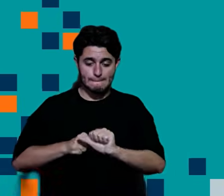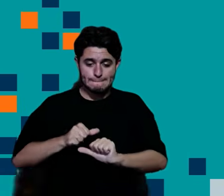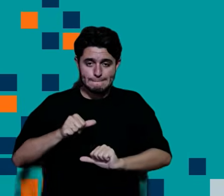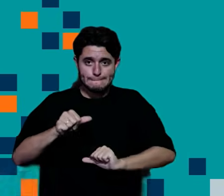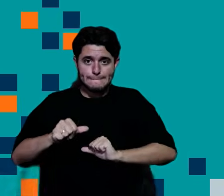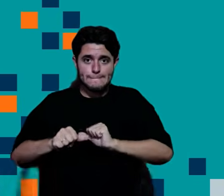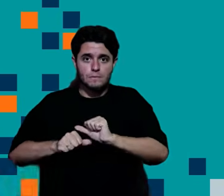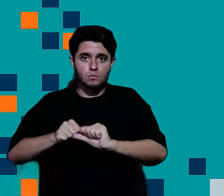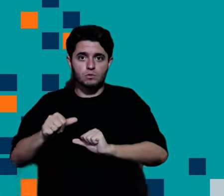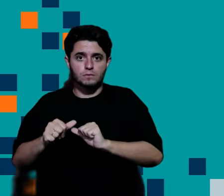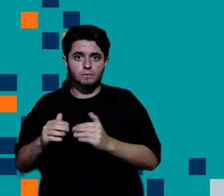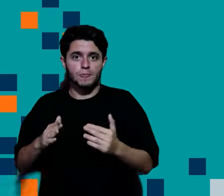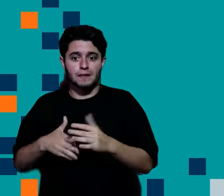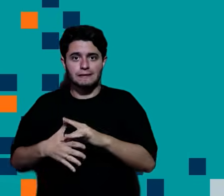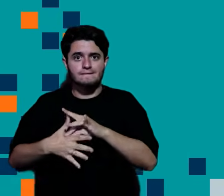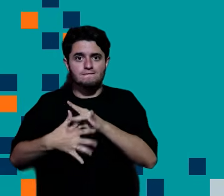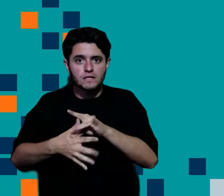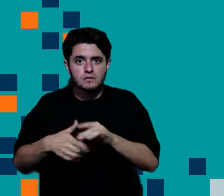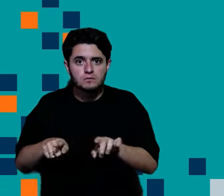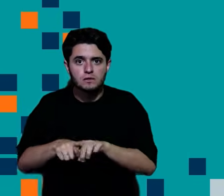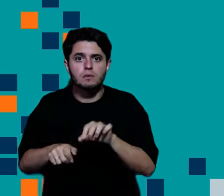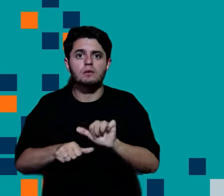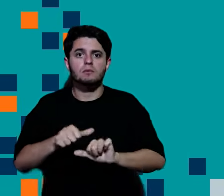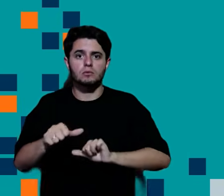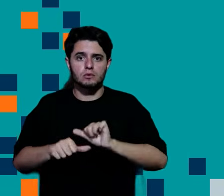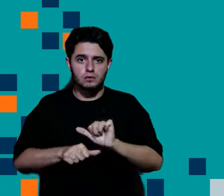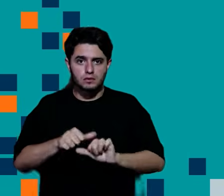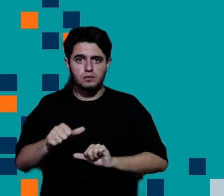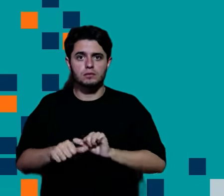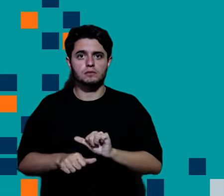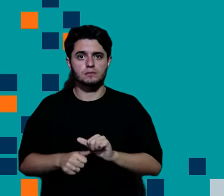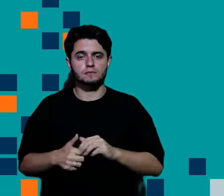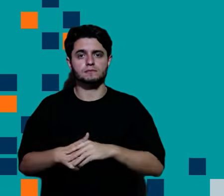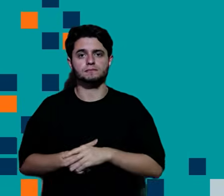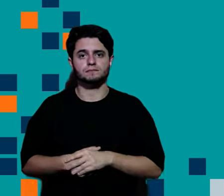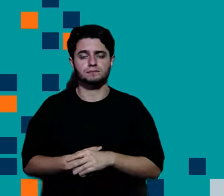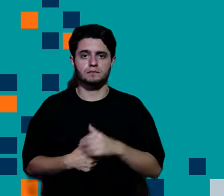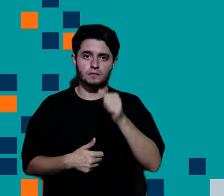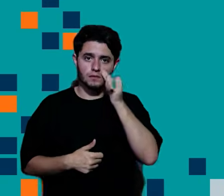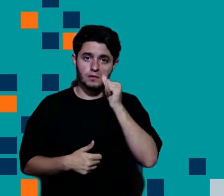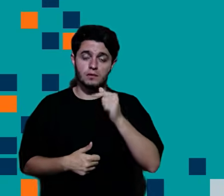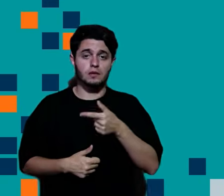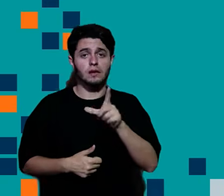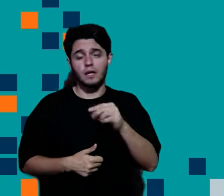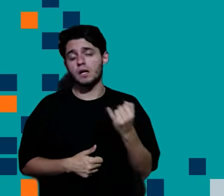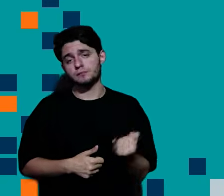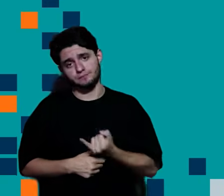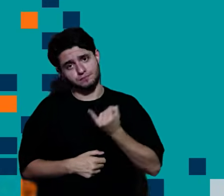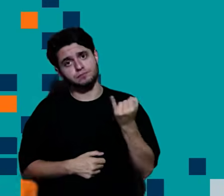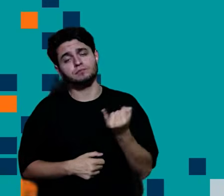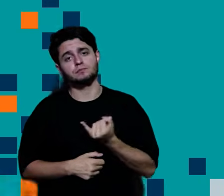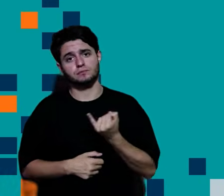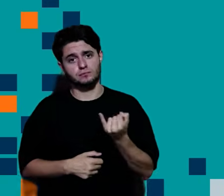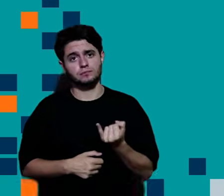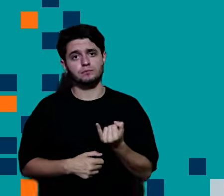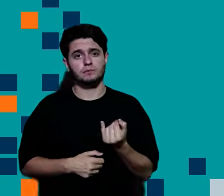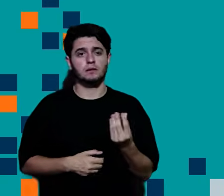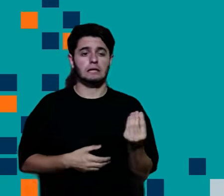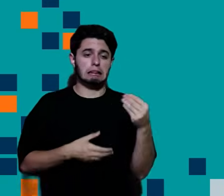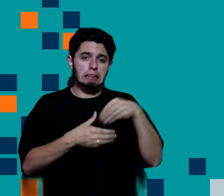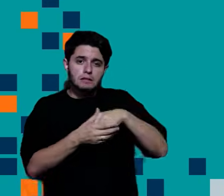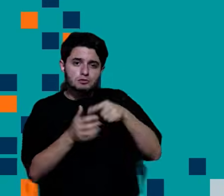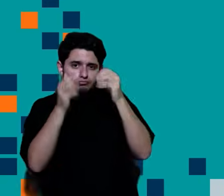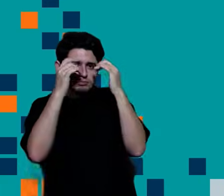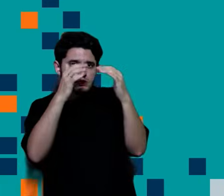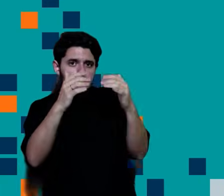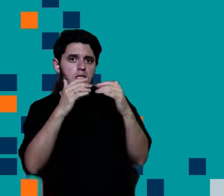And in fact, what they discover is that this damages the hippocampus, which is a very important part under your brain for a